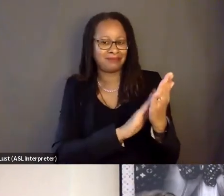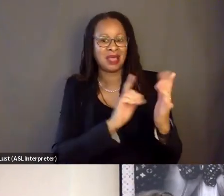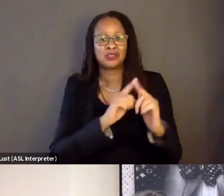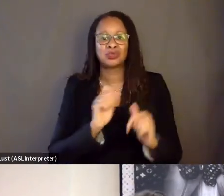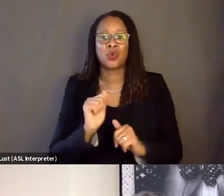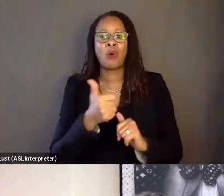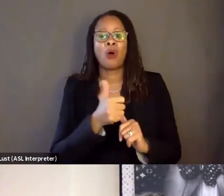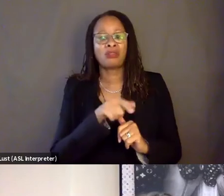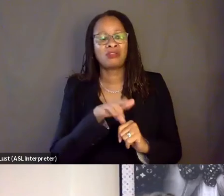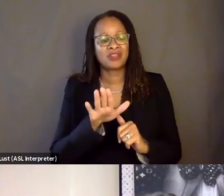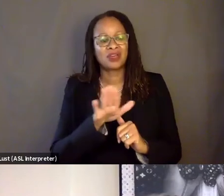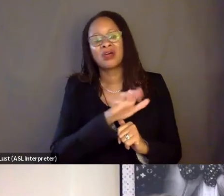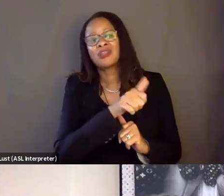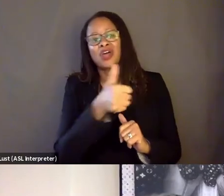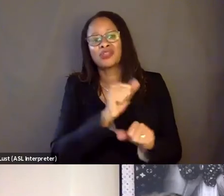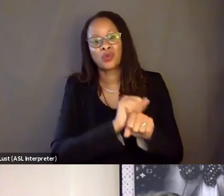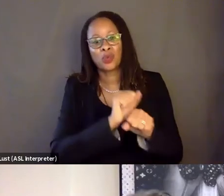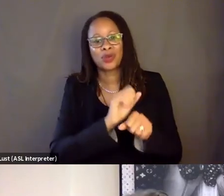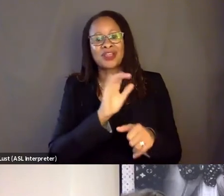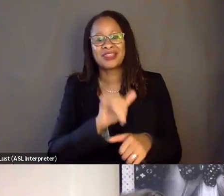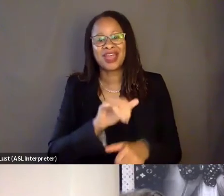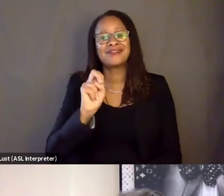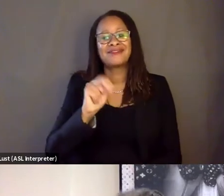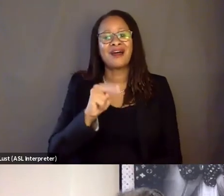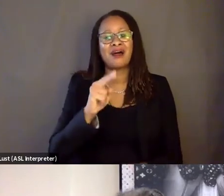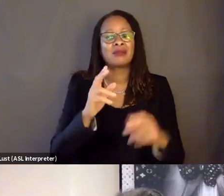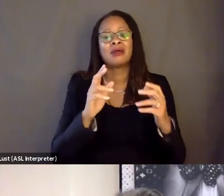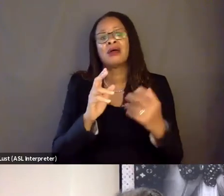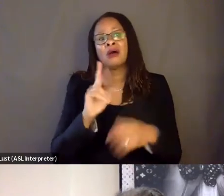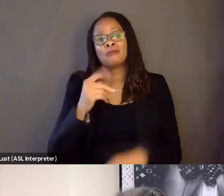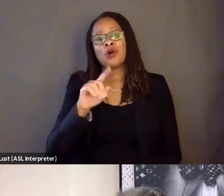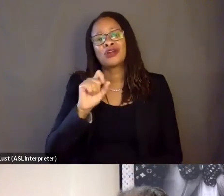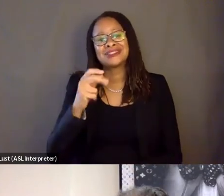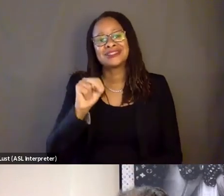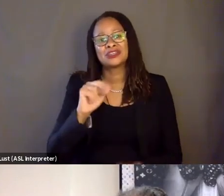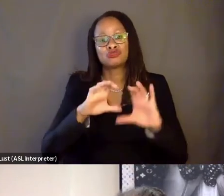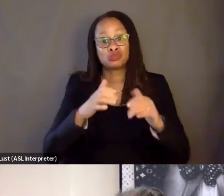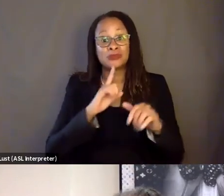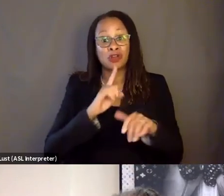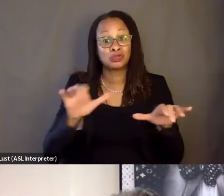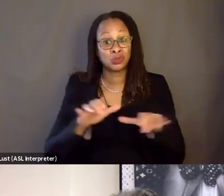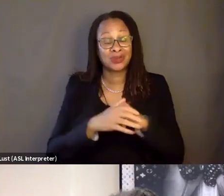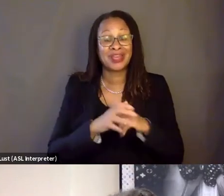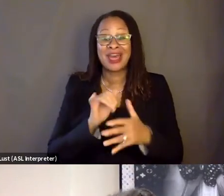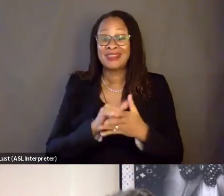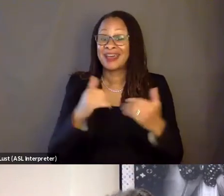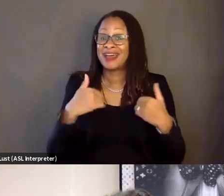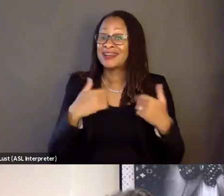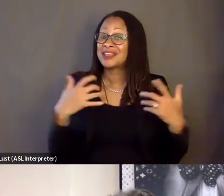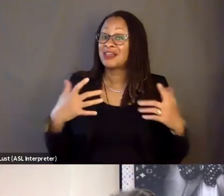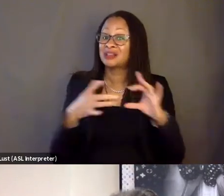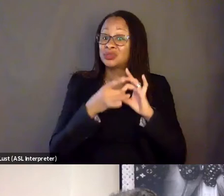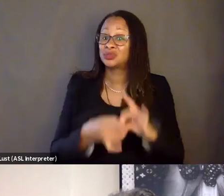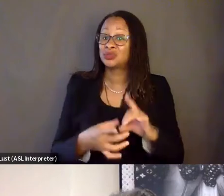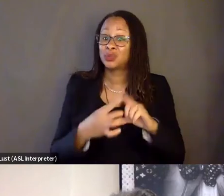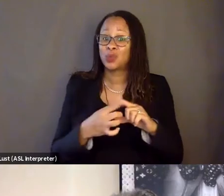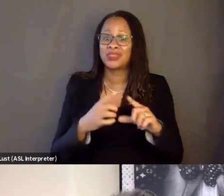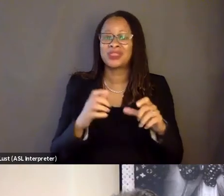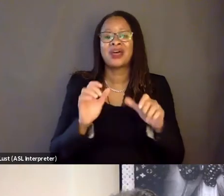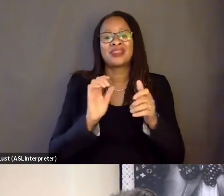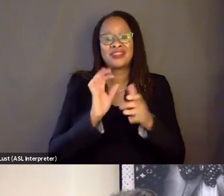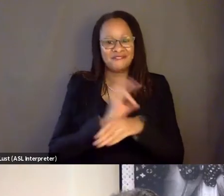the other work that nonpartisan groups are doing. And so that had a lot to do with the